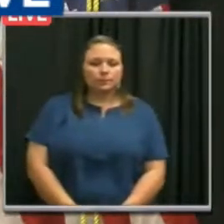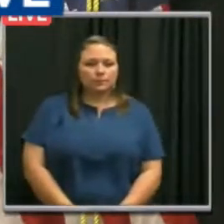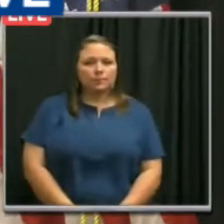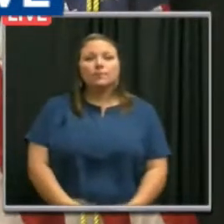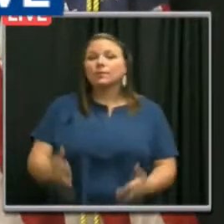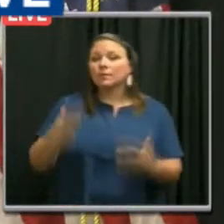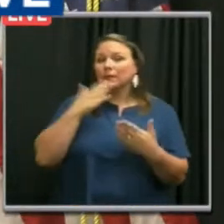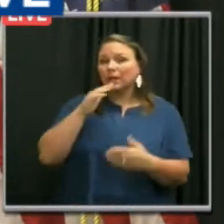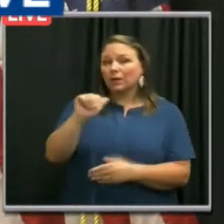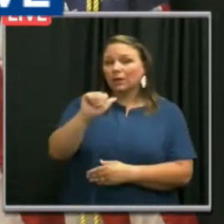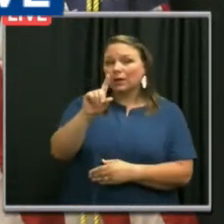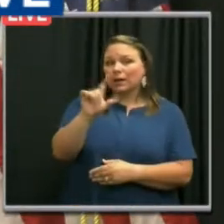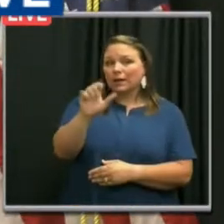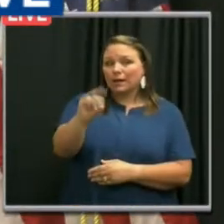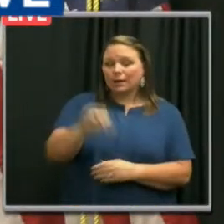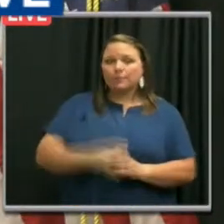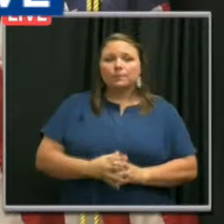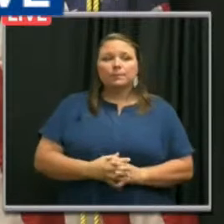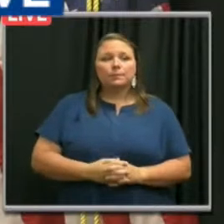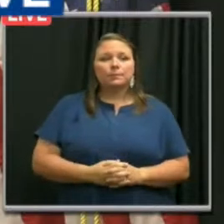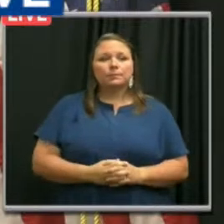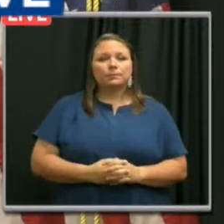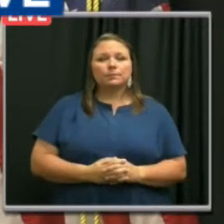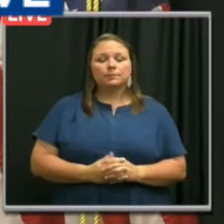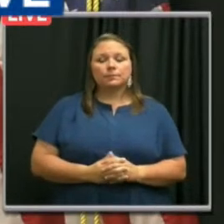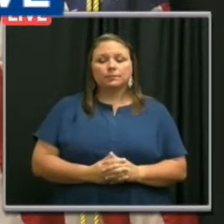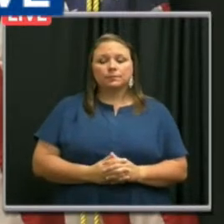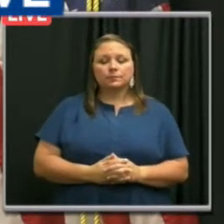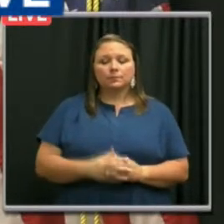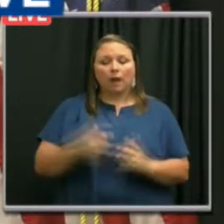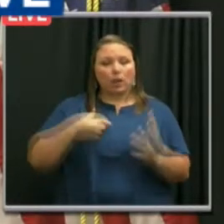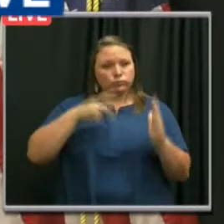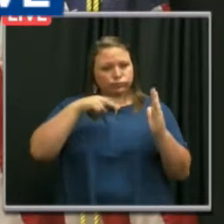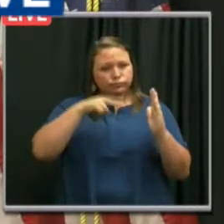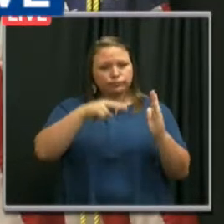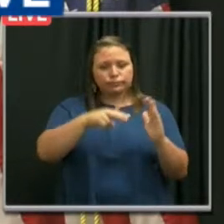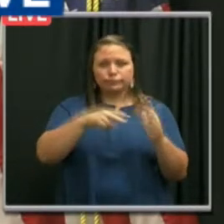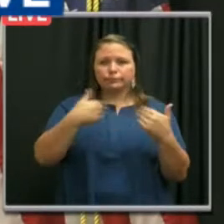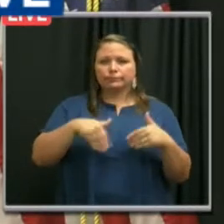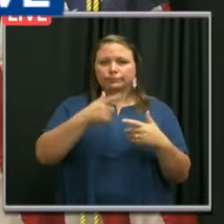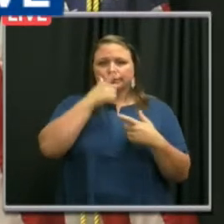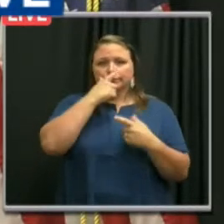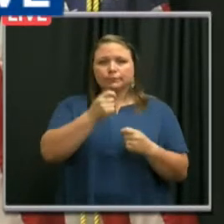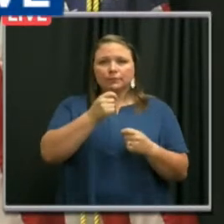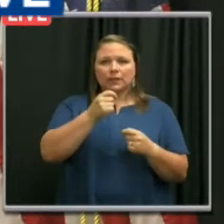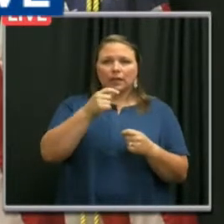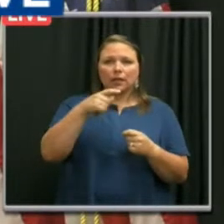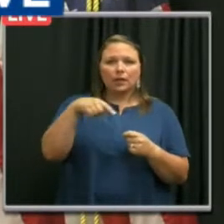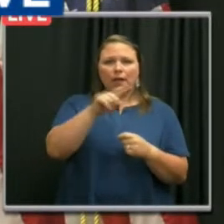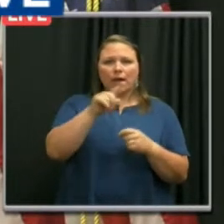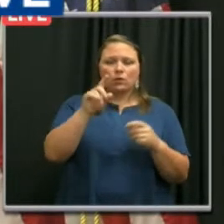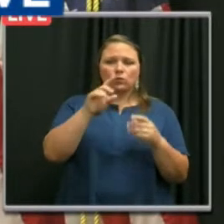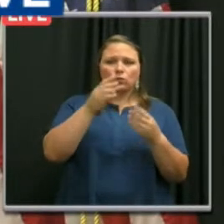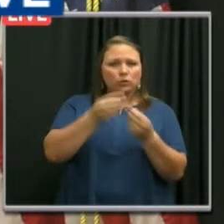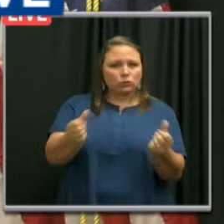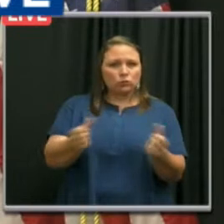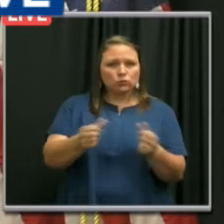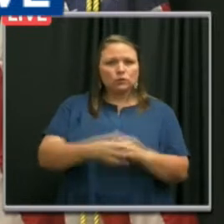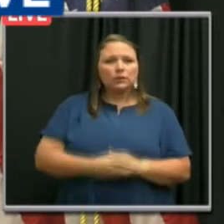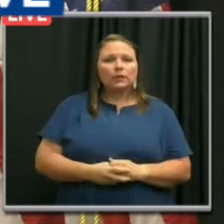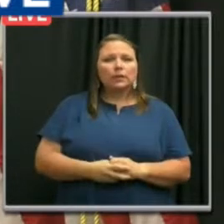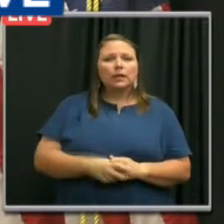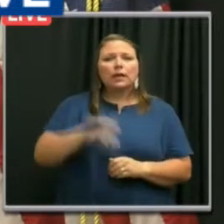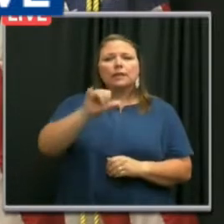Well, thank you, Adam. I was looking, of course, with great interest in the non-binding resolution. In part, I believe